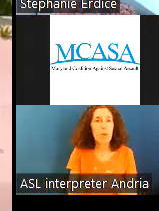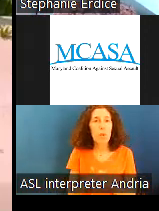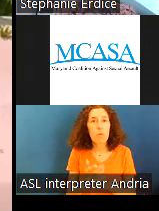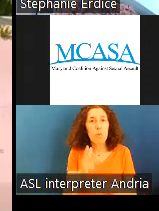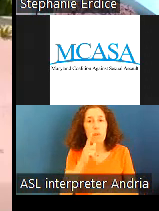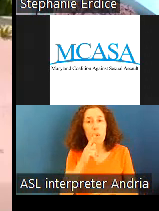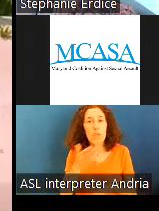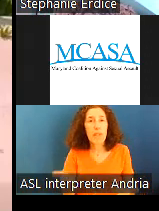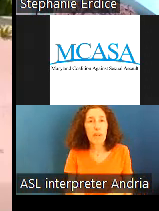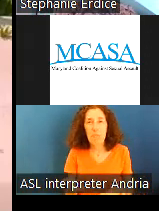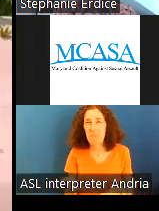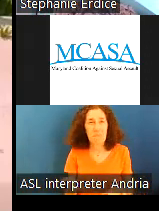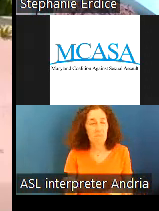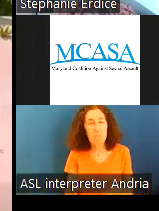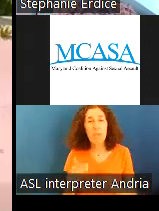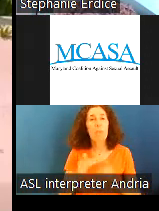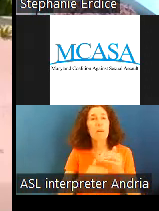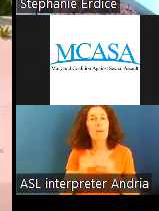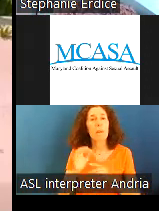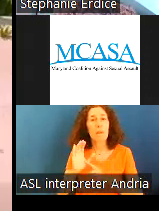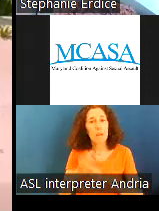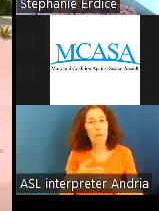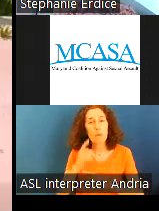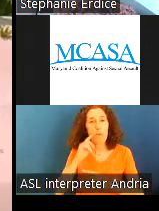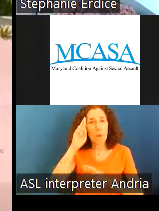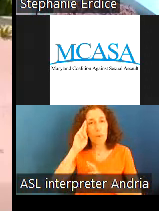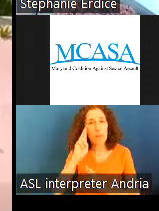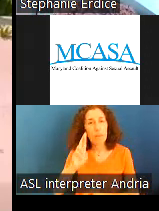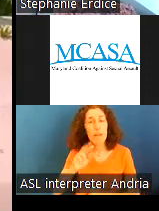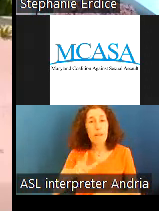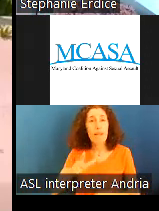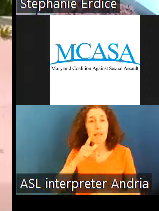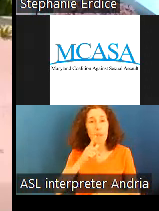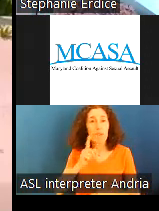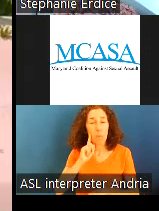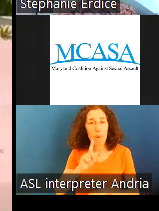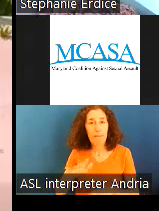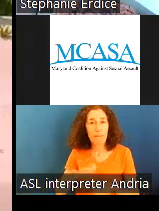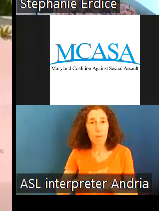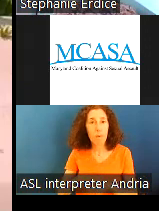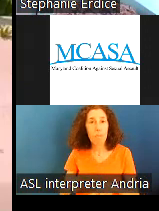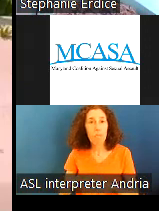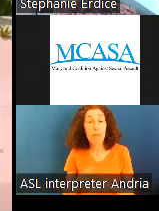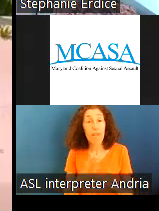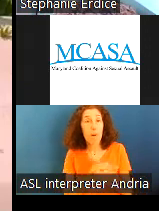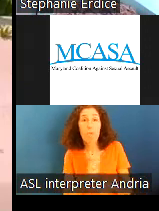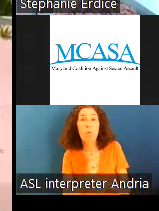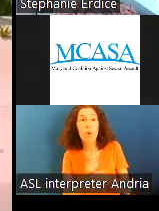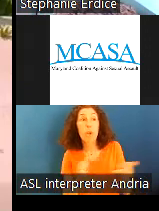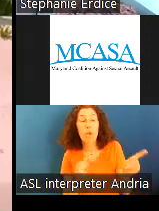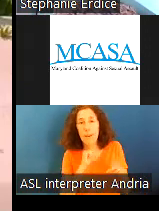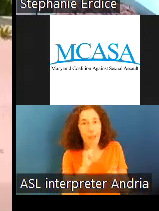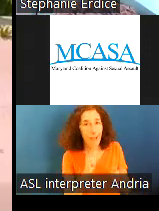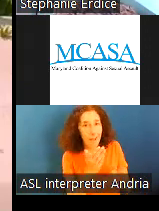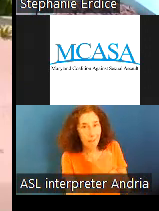tried to build a culture around people being able to do that. Not all workplaces are like that. So I encourage you to look at your own work circumstance